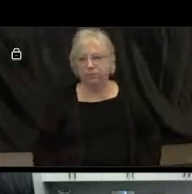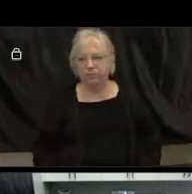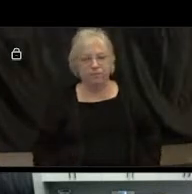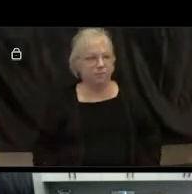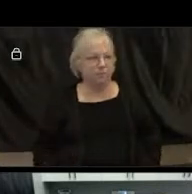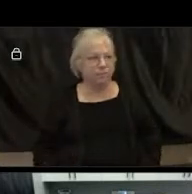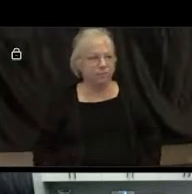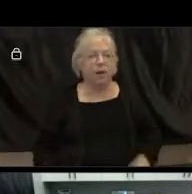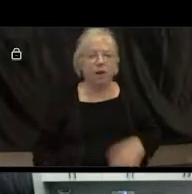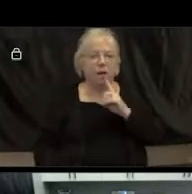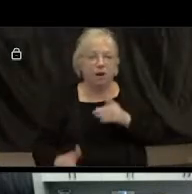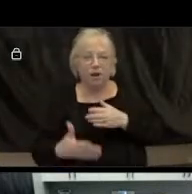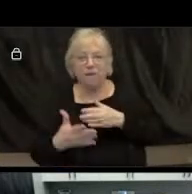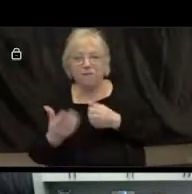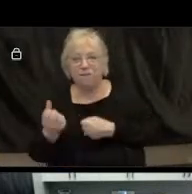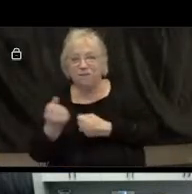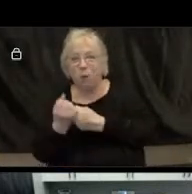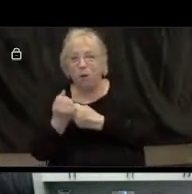Are you for it or against it?